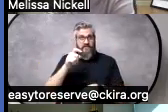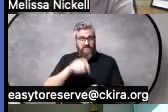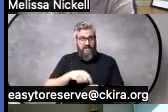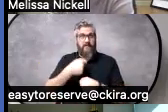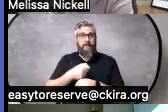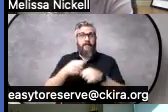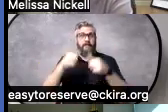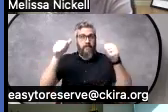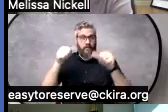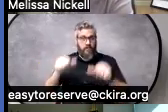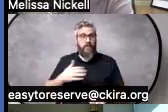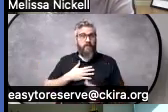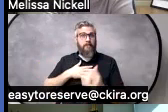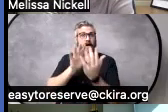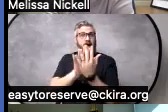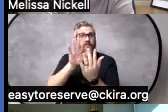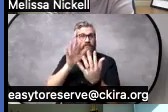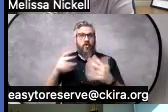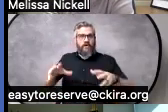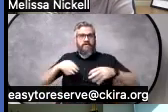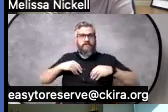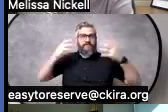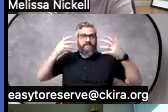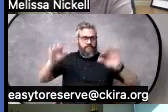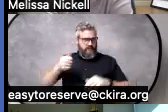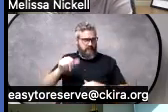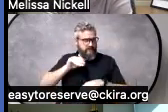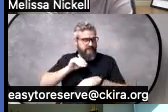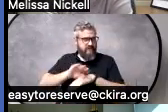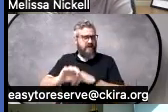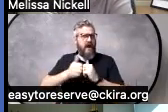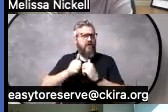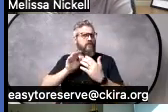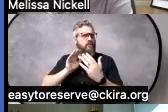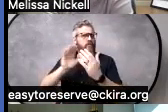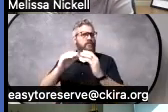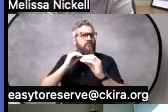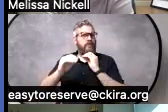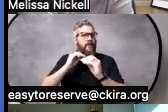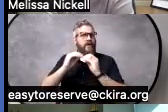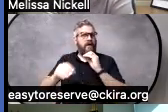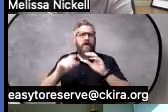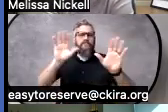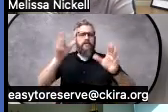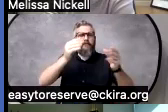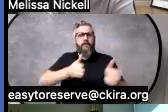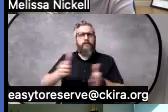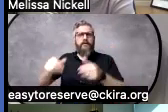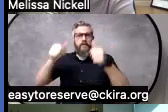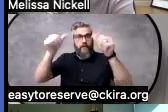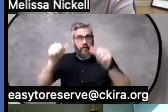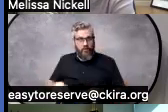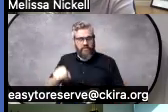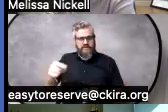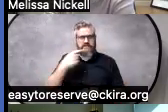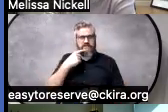My abstract was already accepted. Any advice on how to approach preparing the poster? And this person notes it's for a